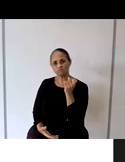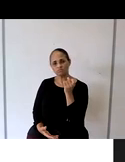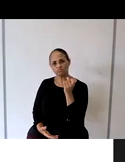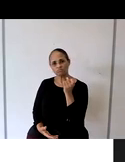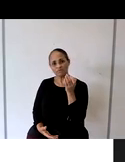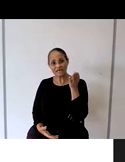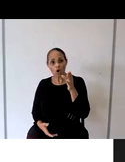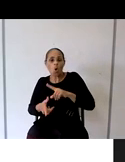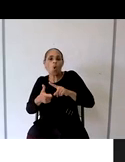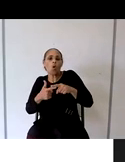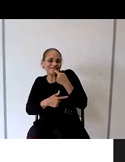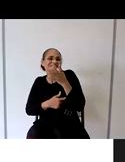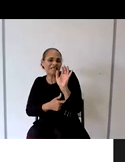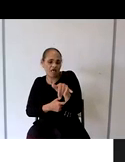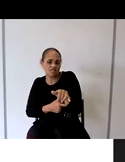he said that